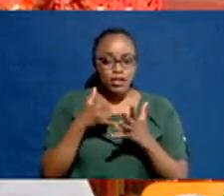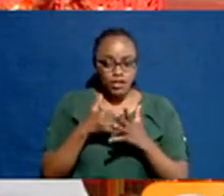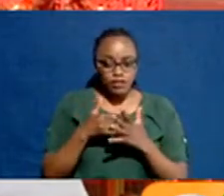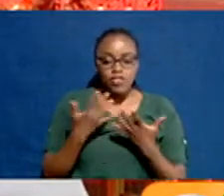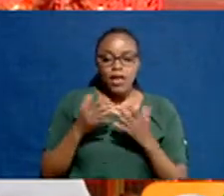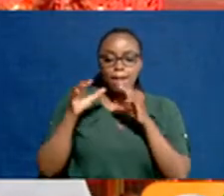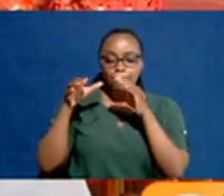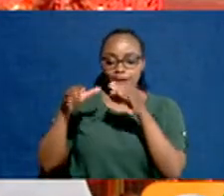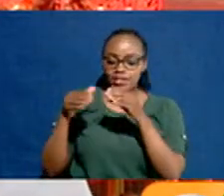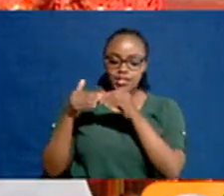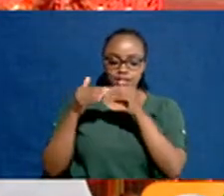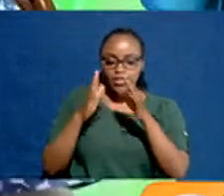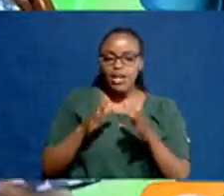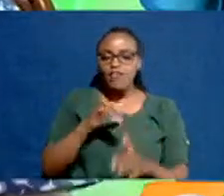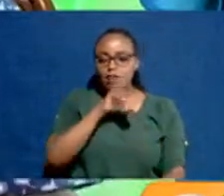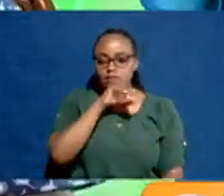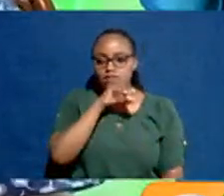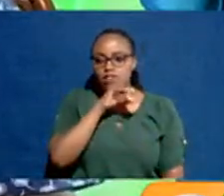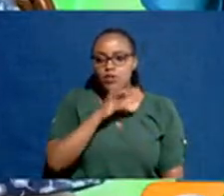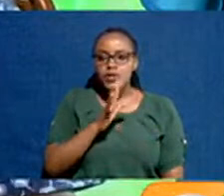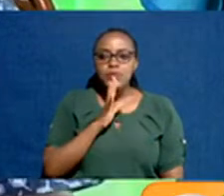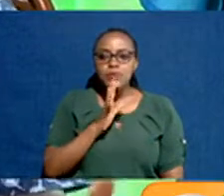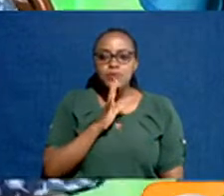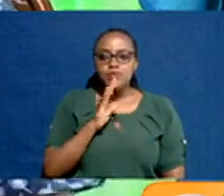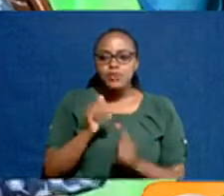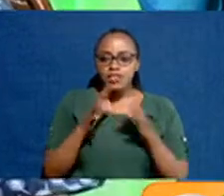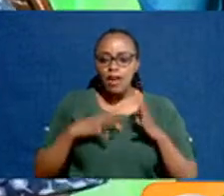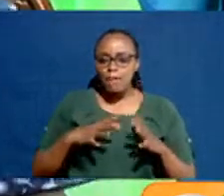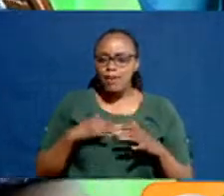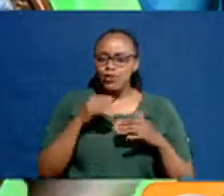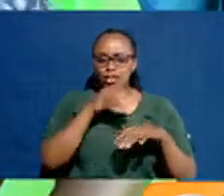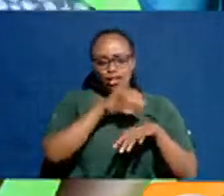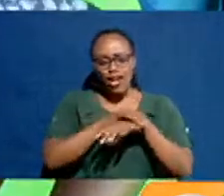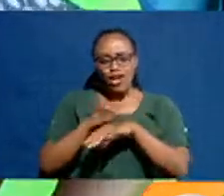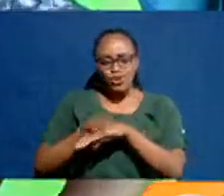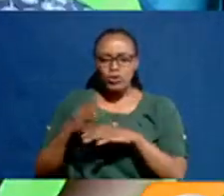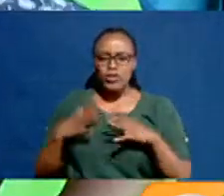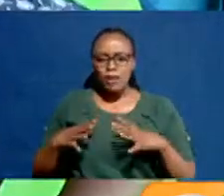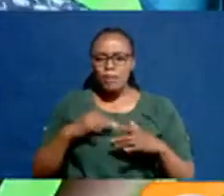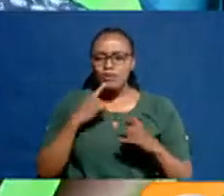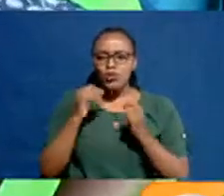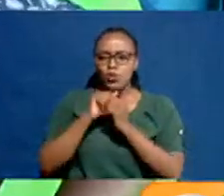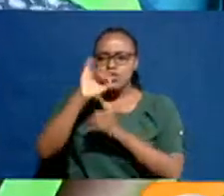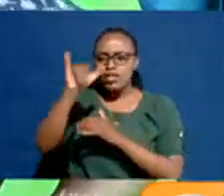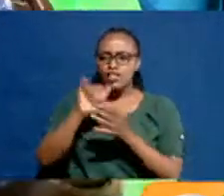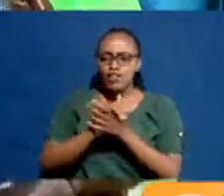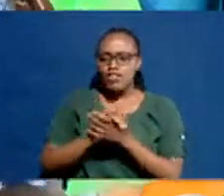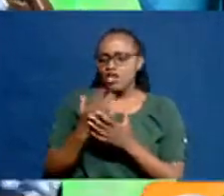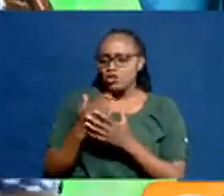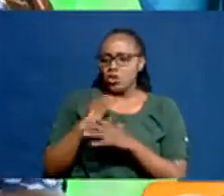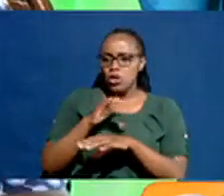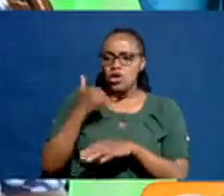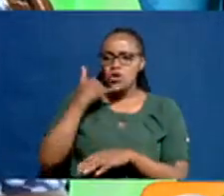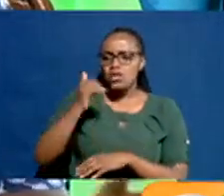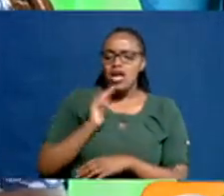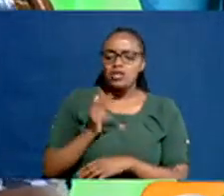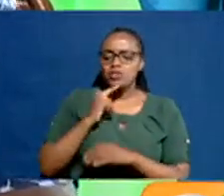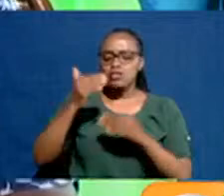leader, ODM leader, Raila Odinga? We talked to those who want to talk to us. People reach out. We have talked to Jubilee. They reached us out. We said,